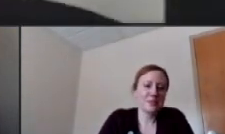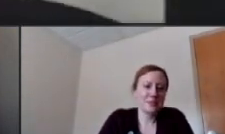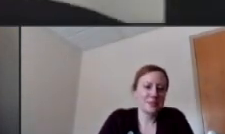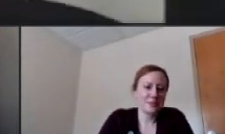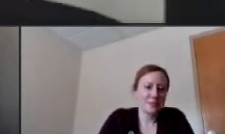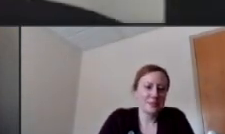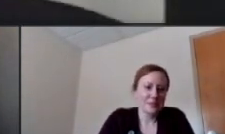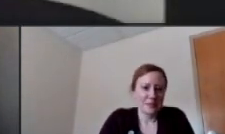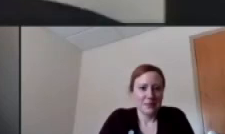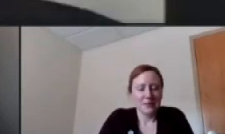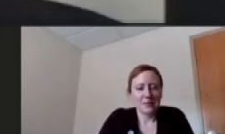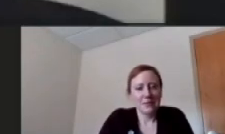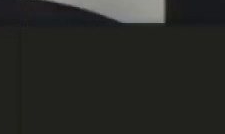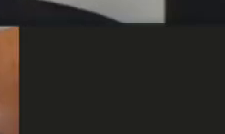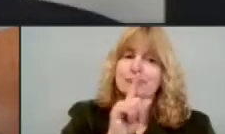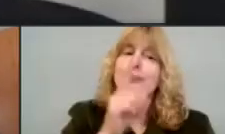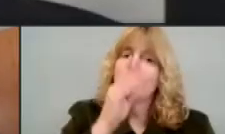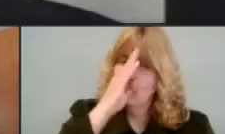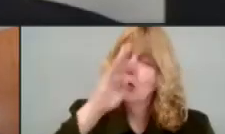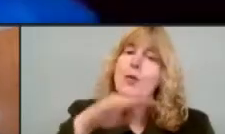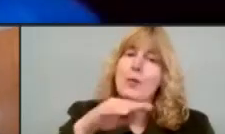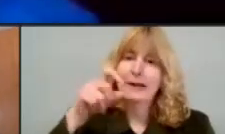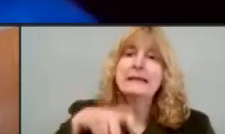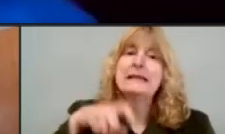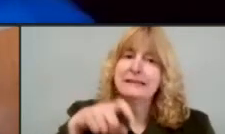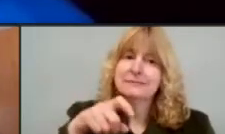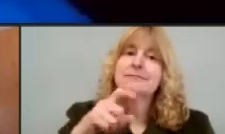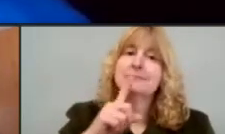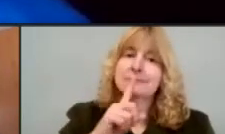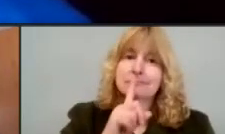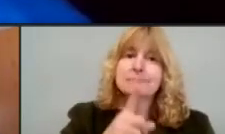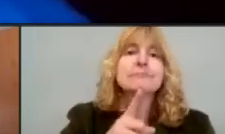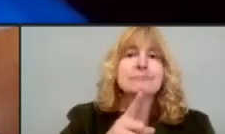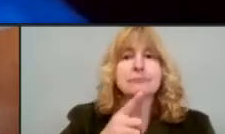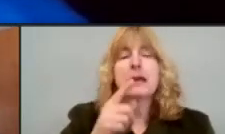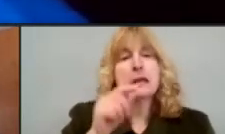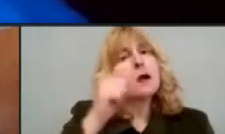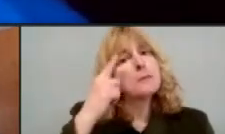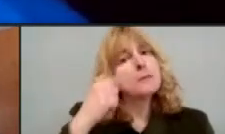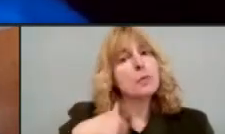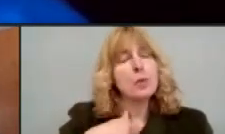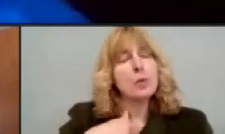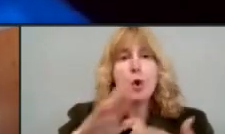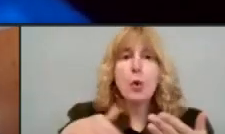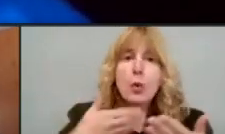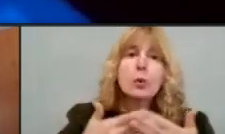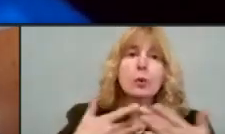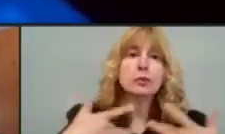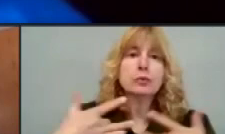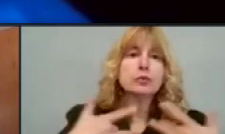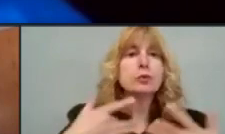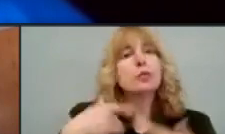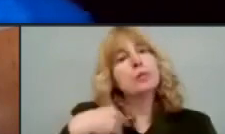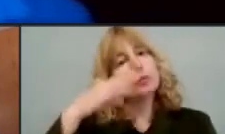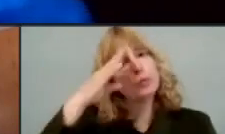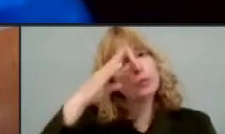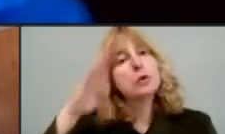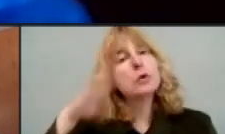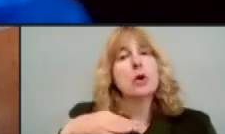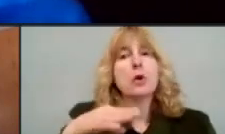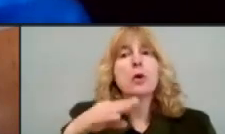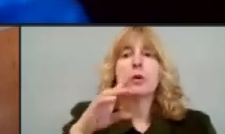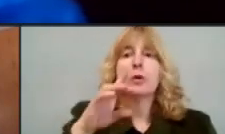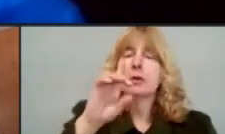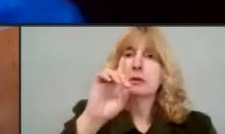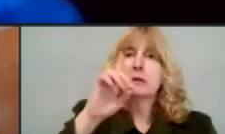So absolutely, we can do that. Because we're all concerned. And we know that Department of